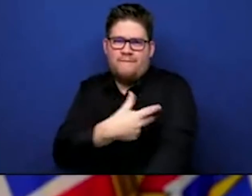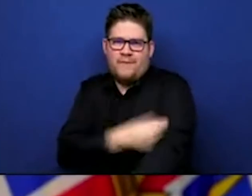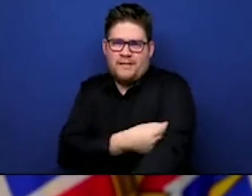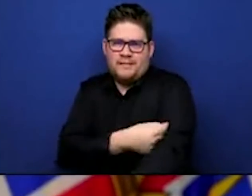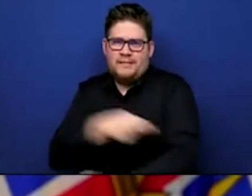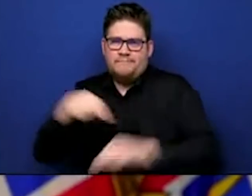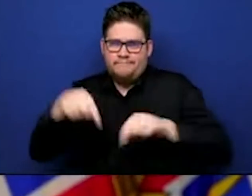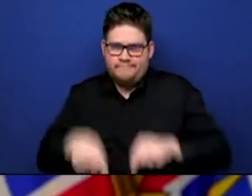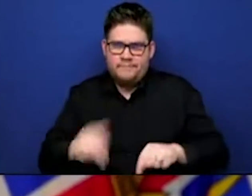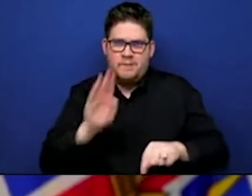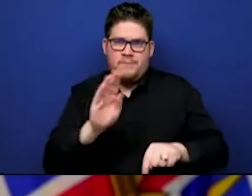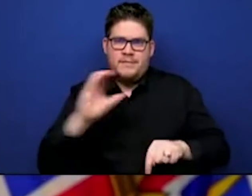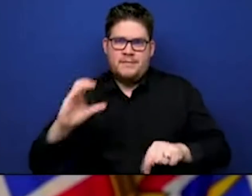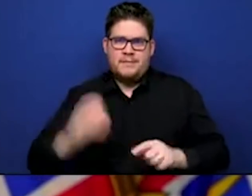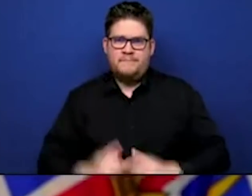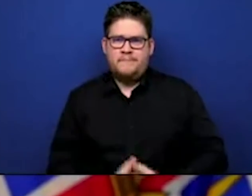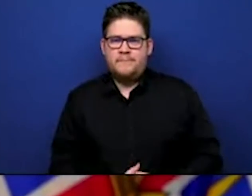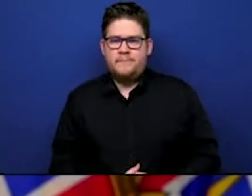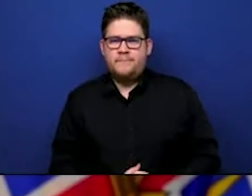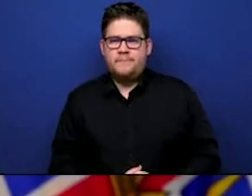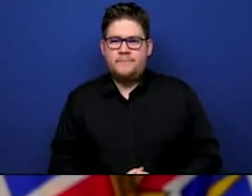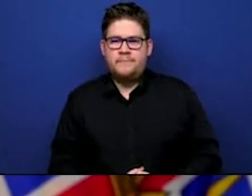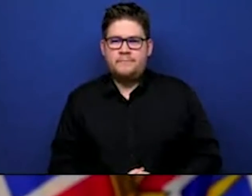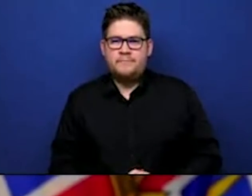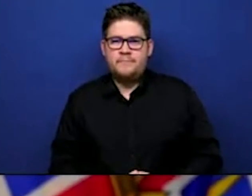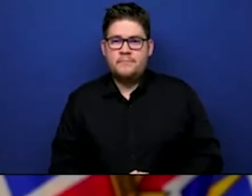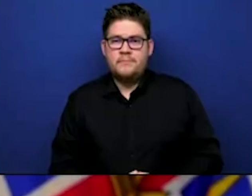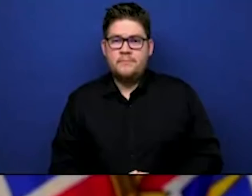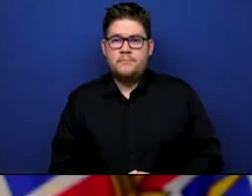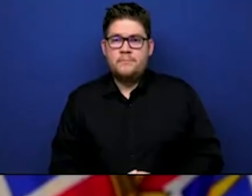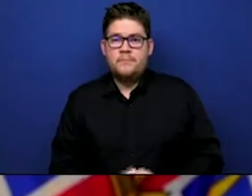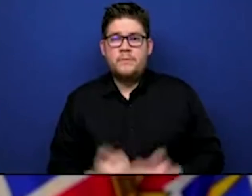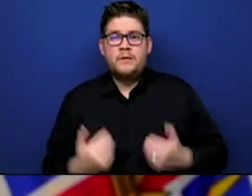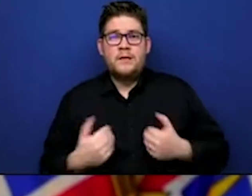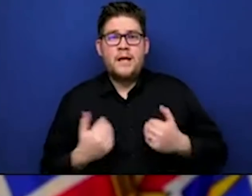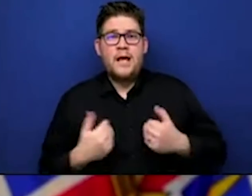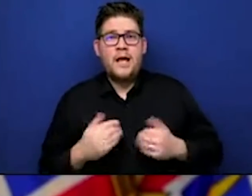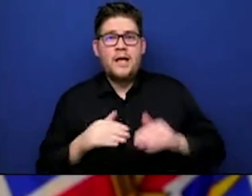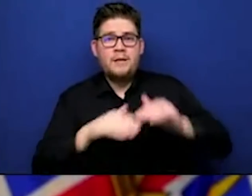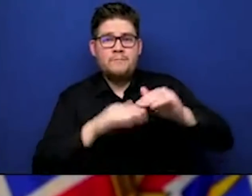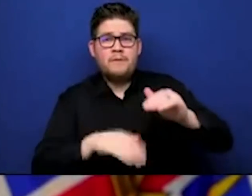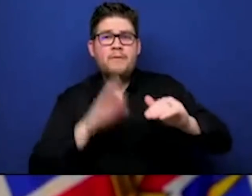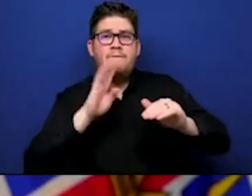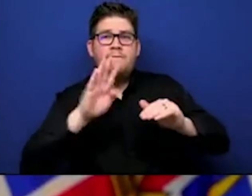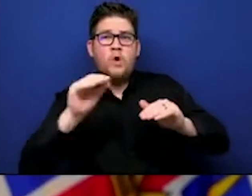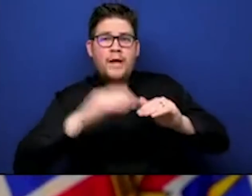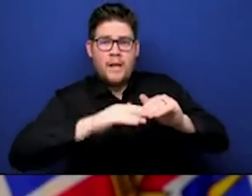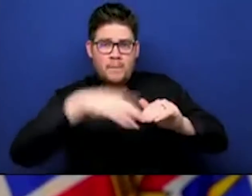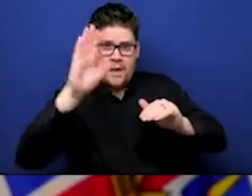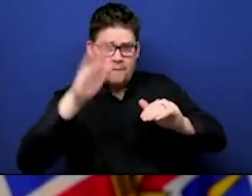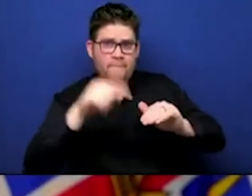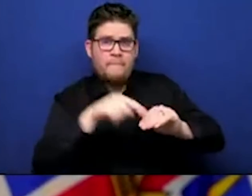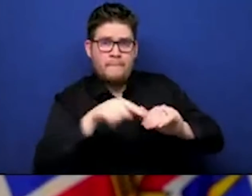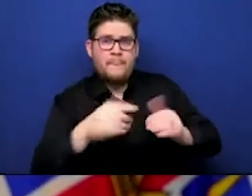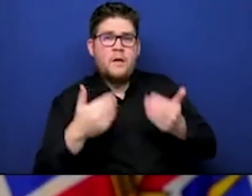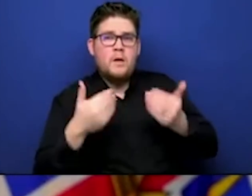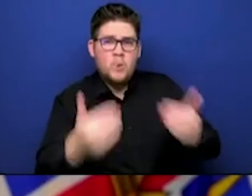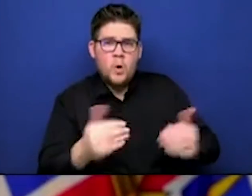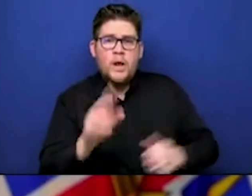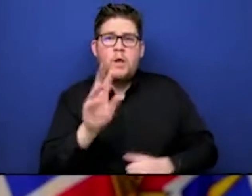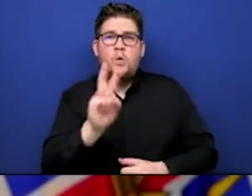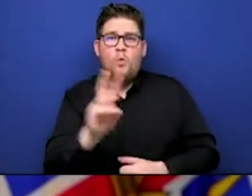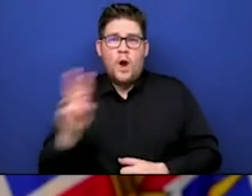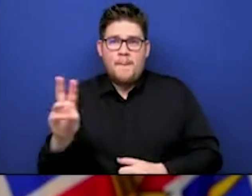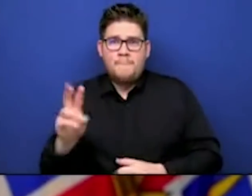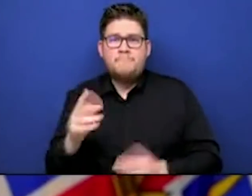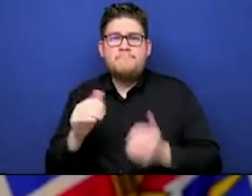As well, now people 40 years of age and older can register on our Get Vaccinated platform to get